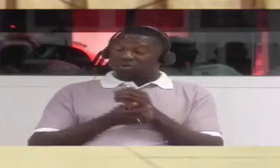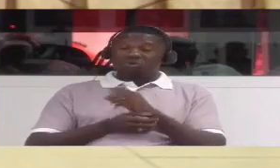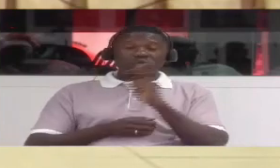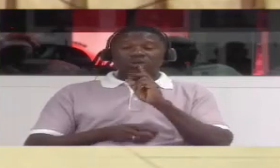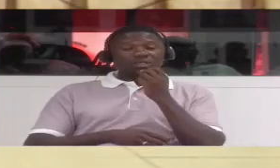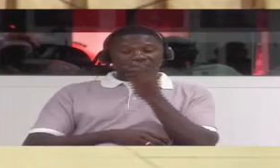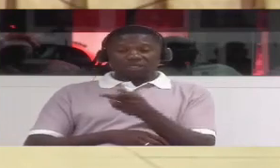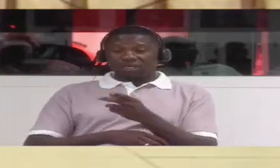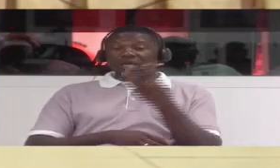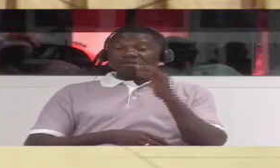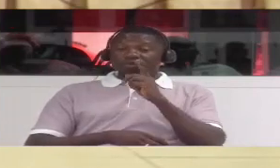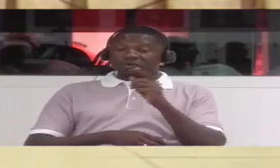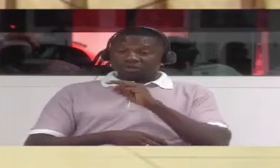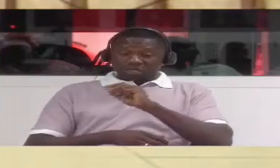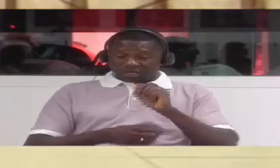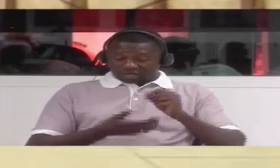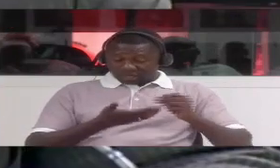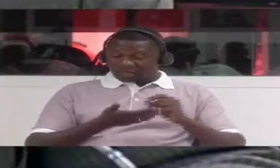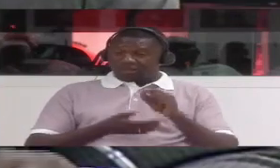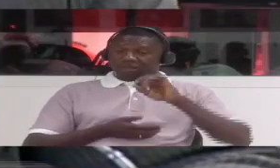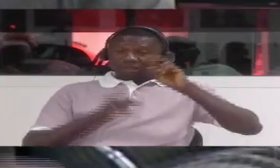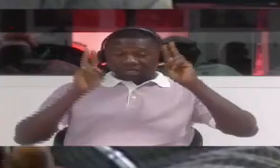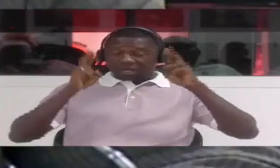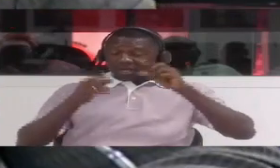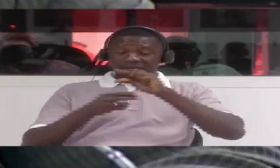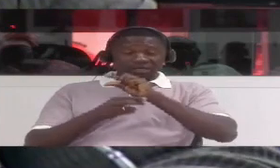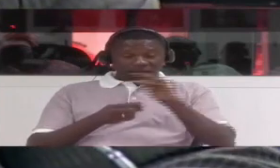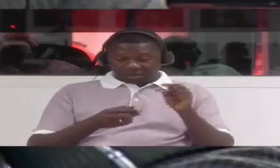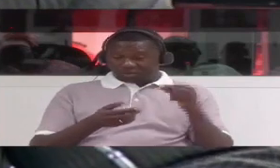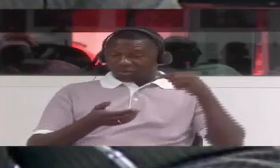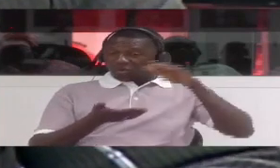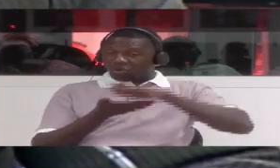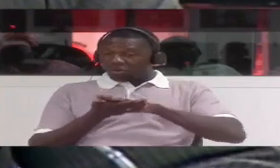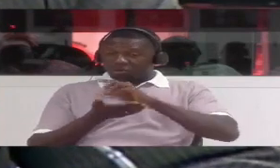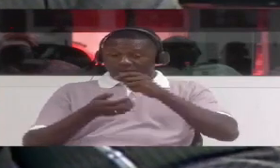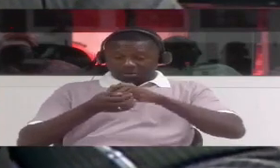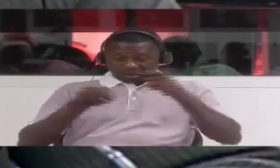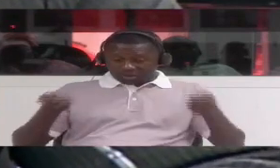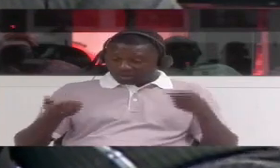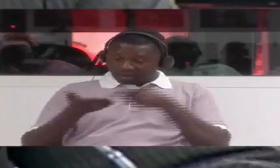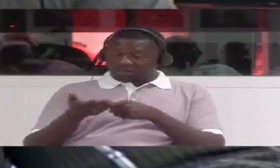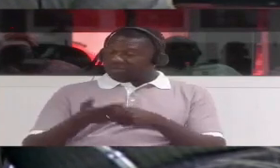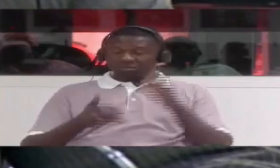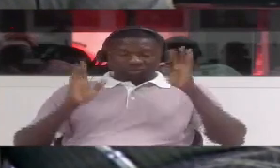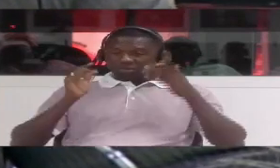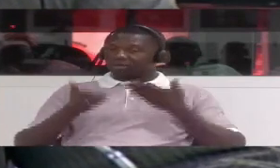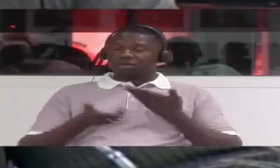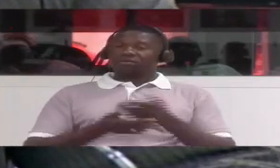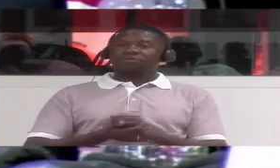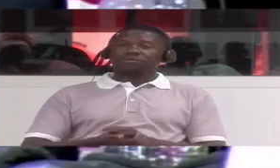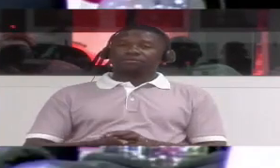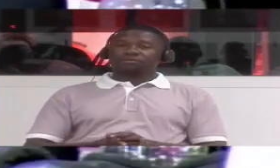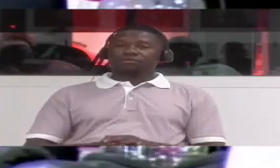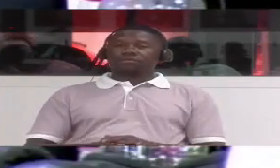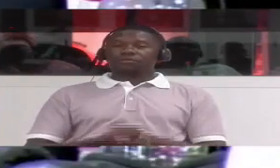you are in trouble. That's what he told me. Why couldn't I report without mentioning Jamme? Before you proceed, I want to ask a couple of